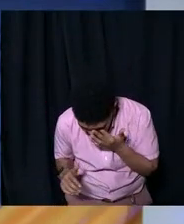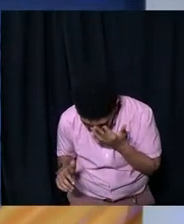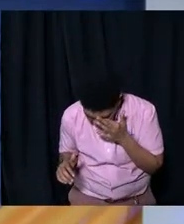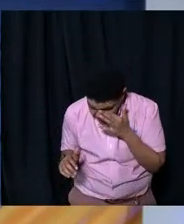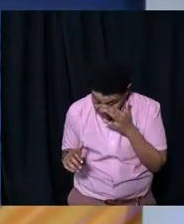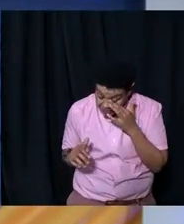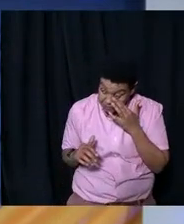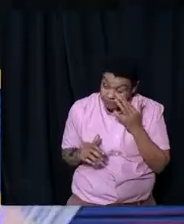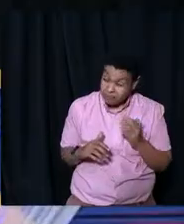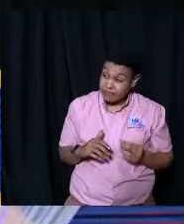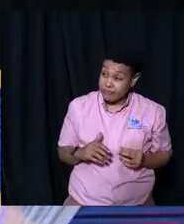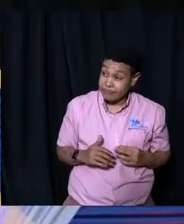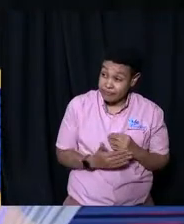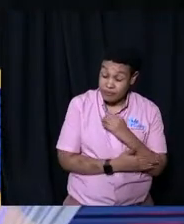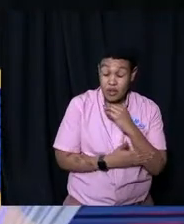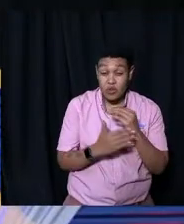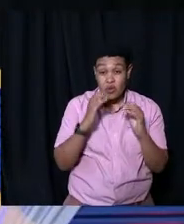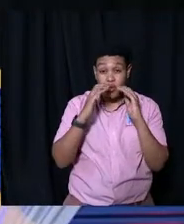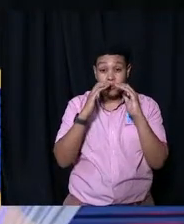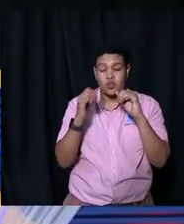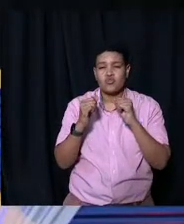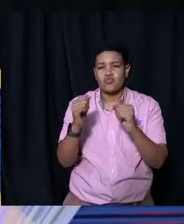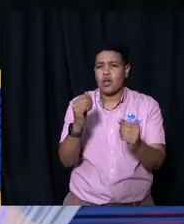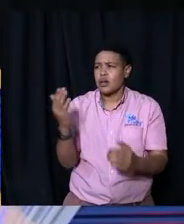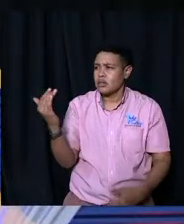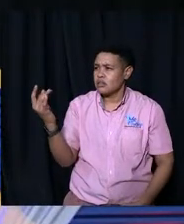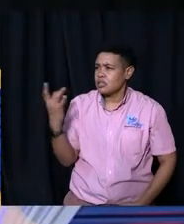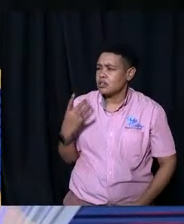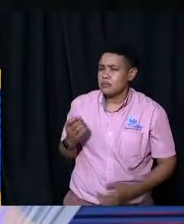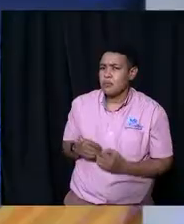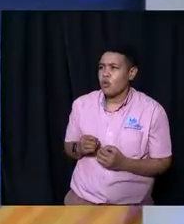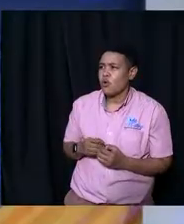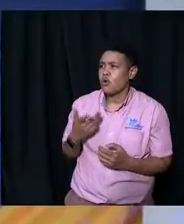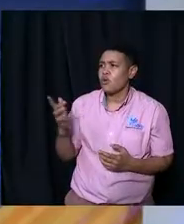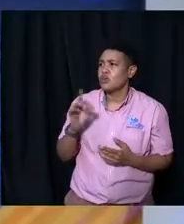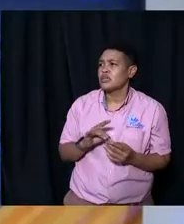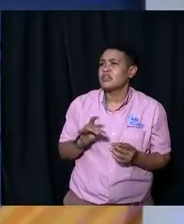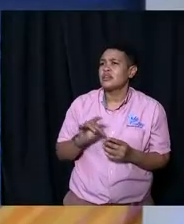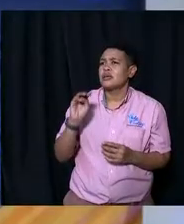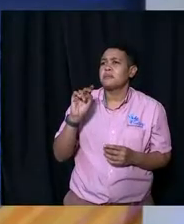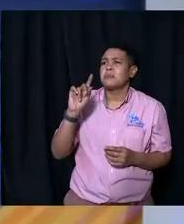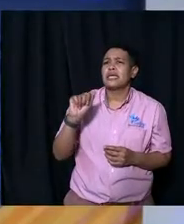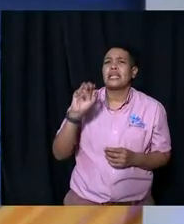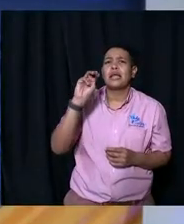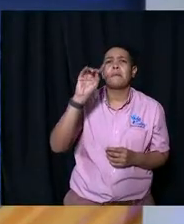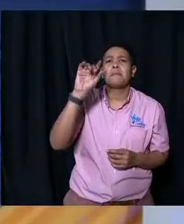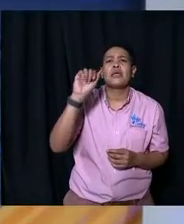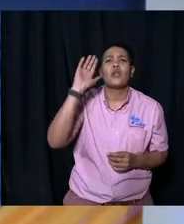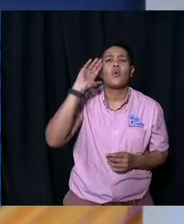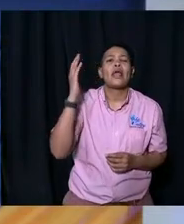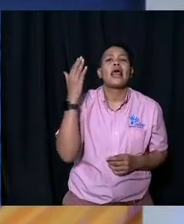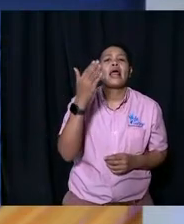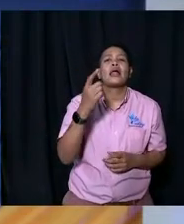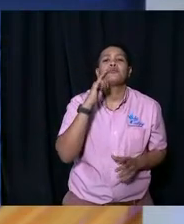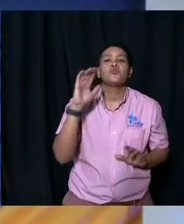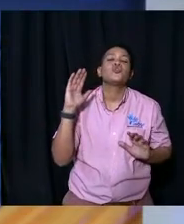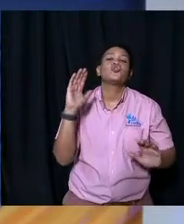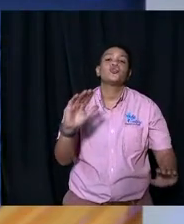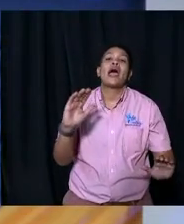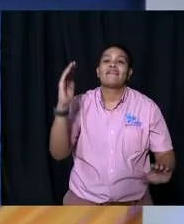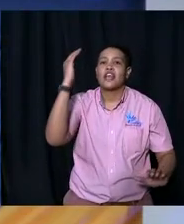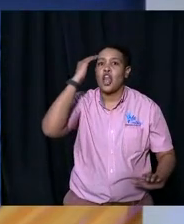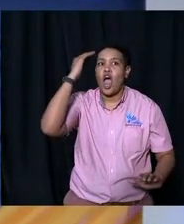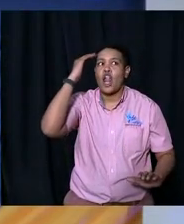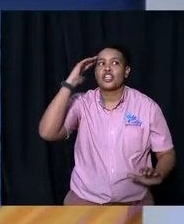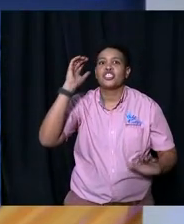right? What was that? Strategy. Let's talk a little bit about it, because you mentioned media. Media will help to drive the